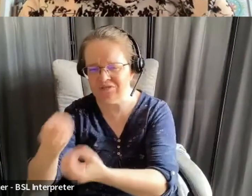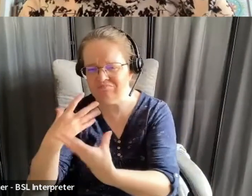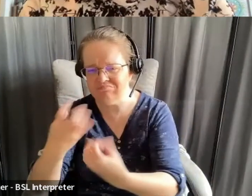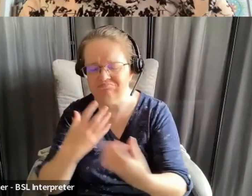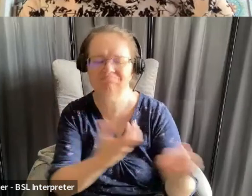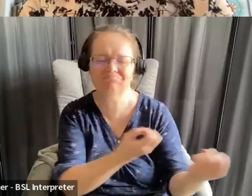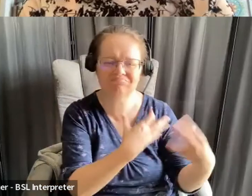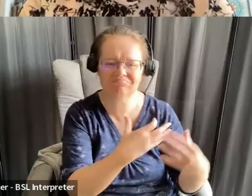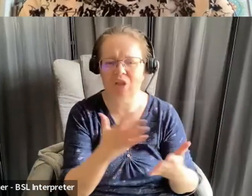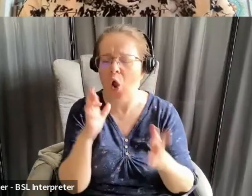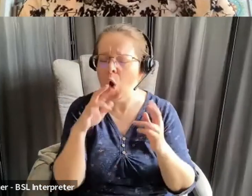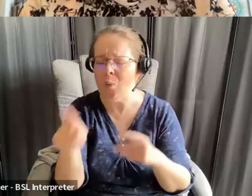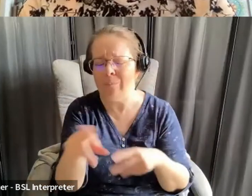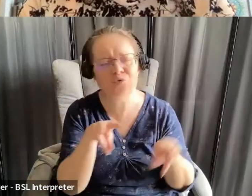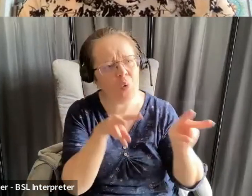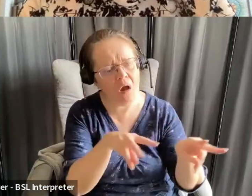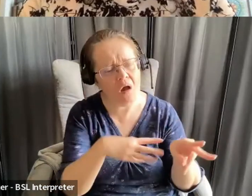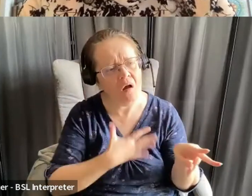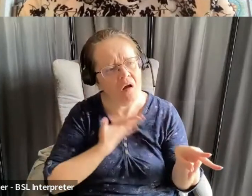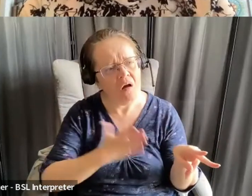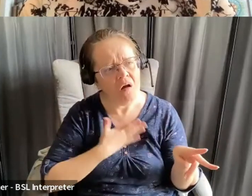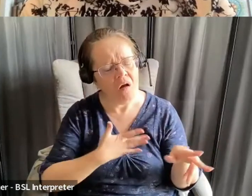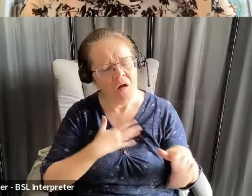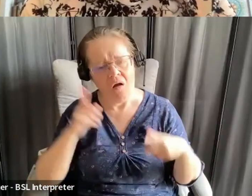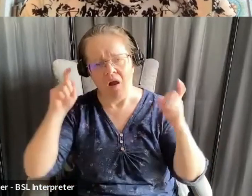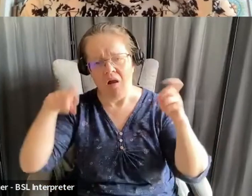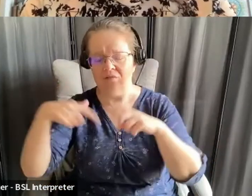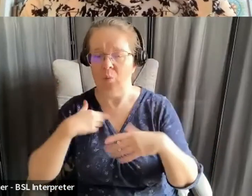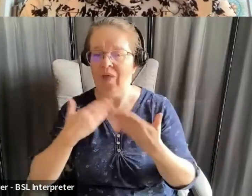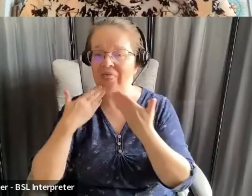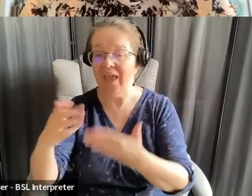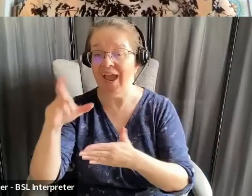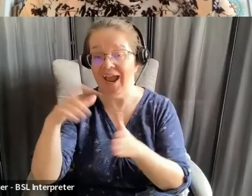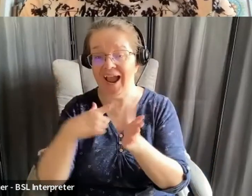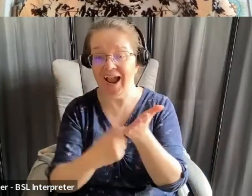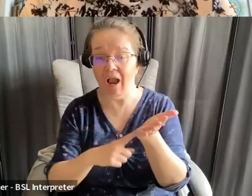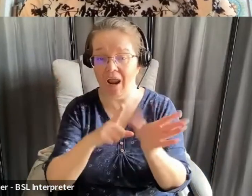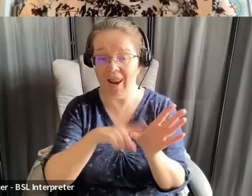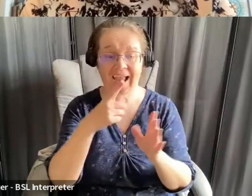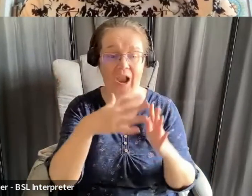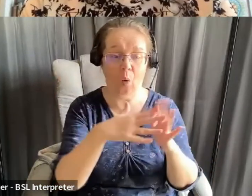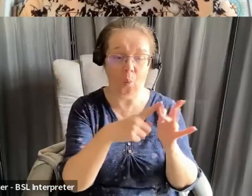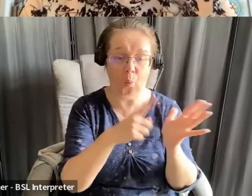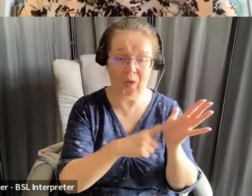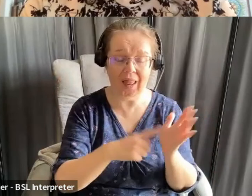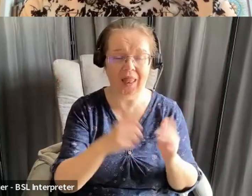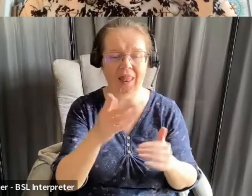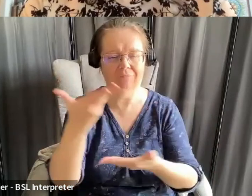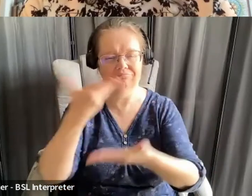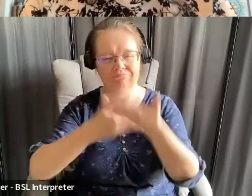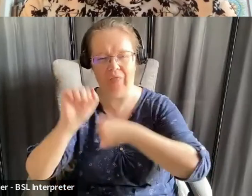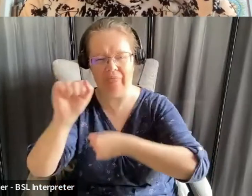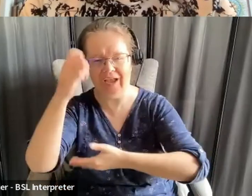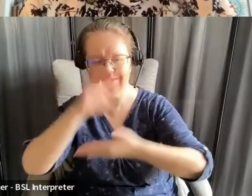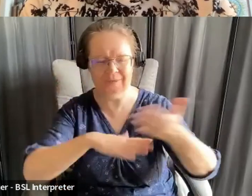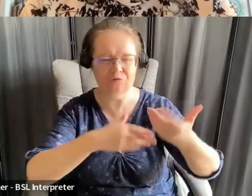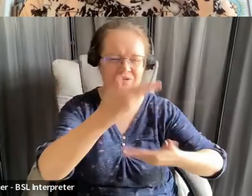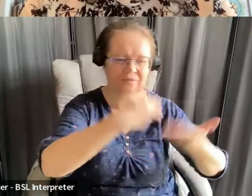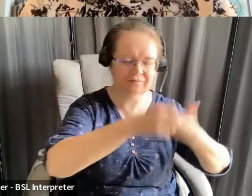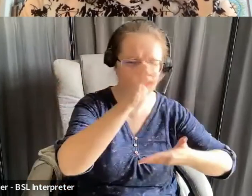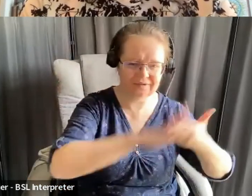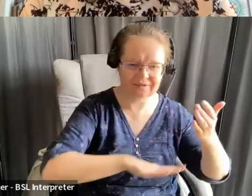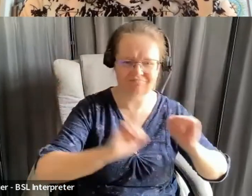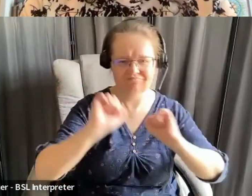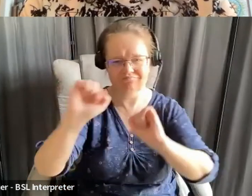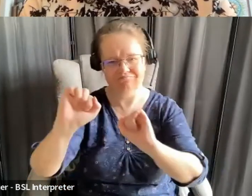have got some inspiration from this. I want to thank Carley and Will for showing up today and sharing their experiences about